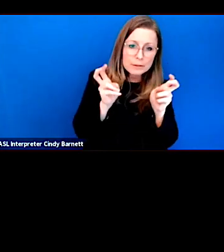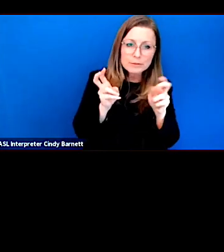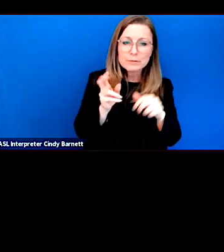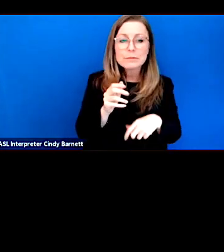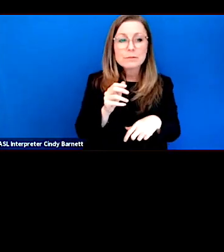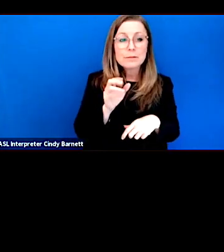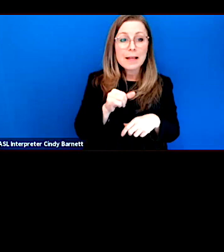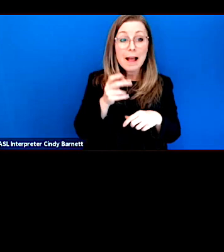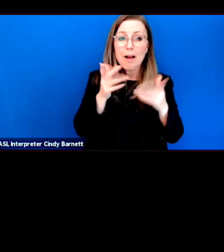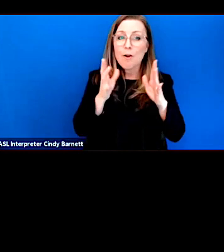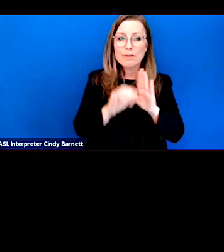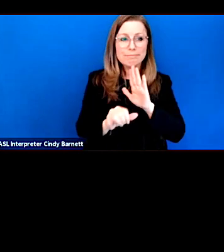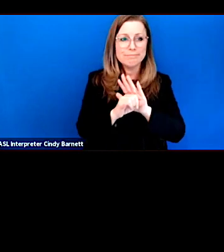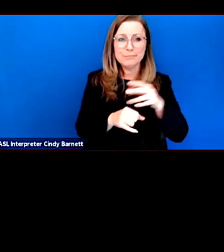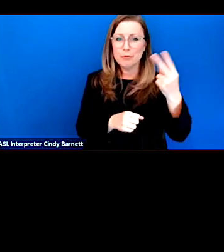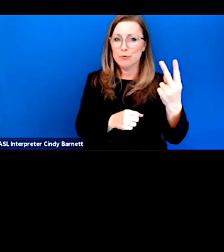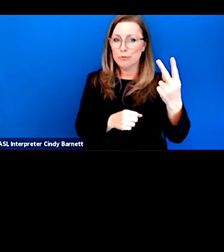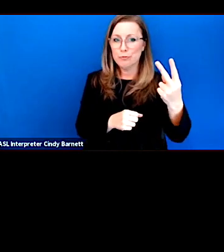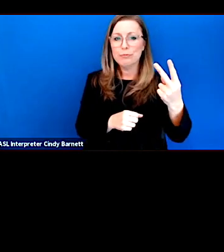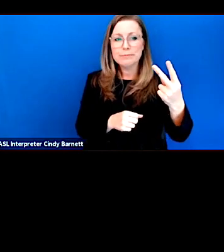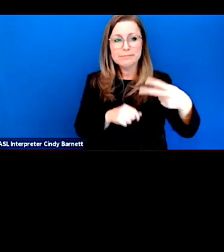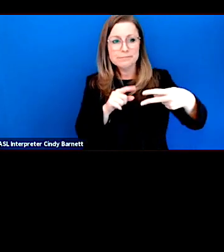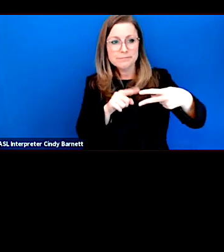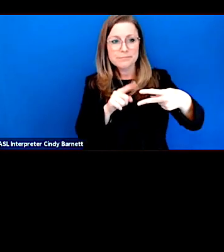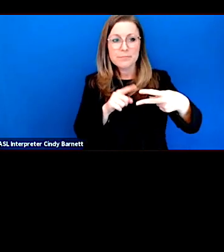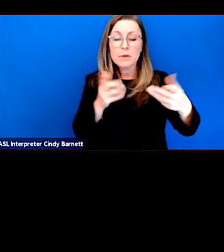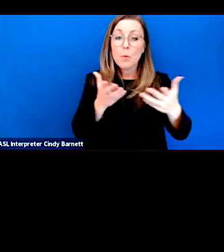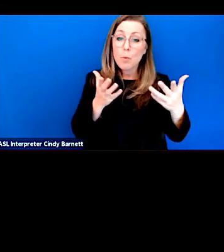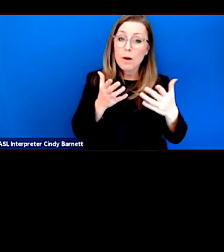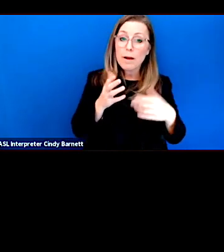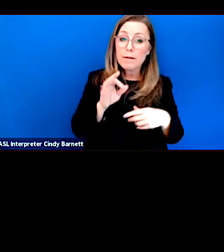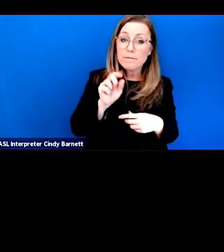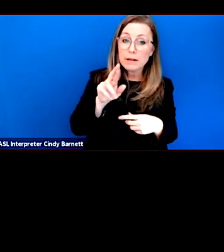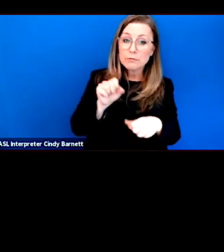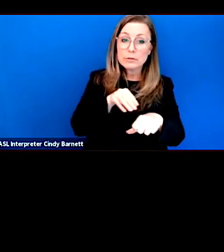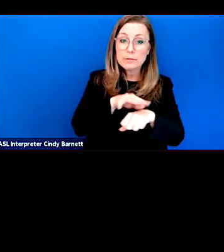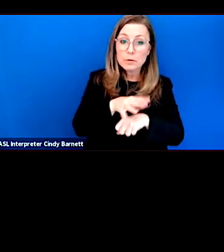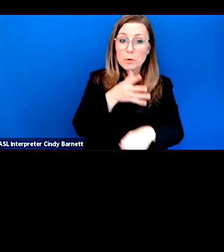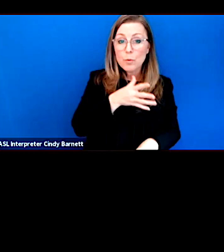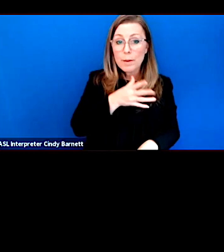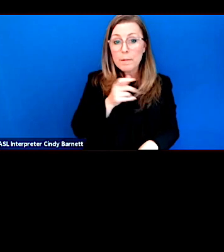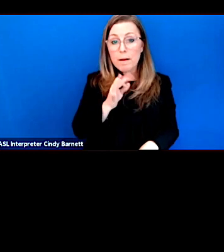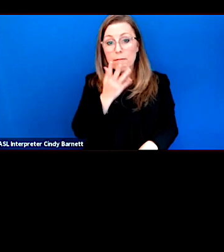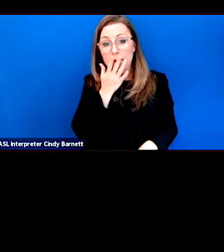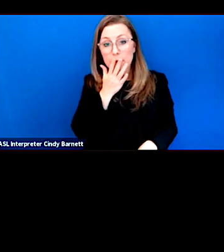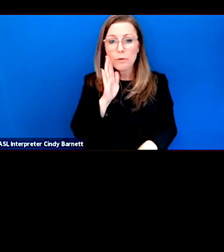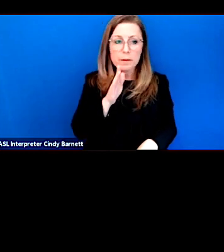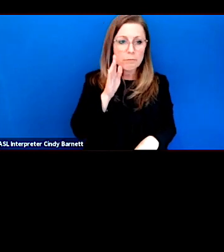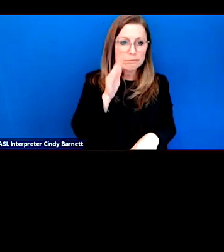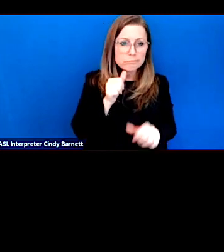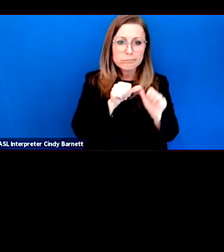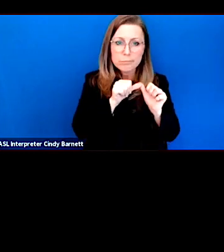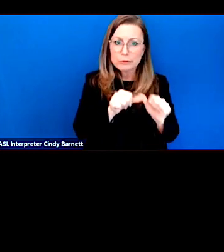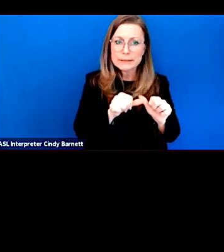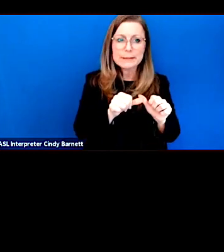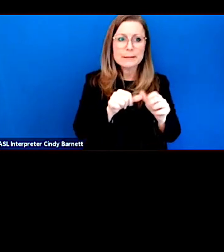to the synthesis question: what factors influence women of color's persistence in engineering education? So there's this piece by